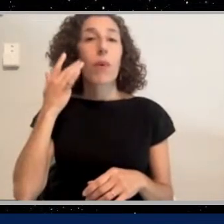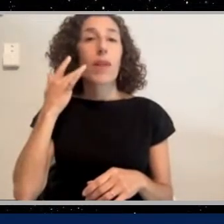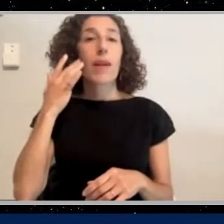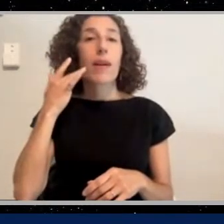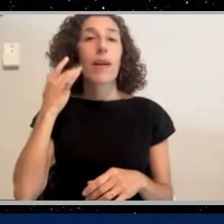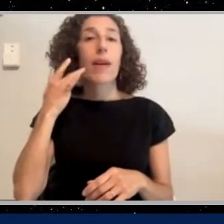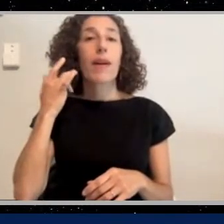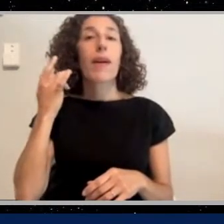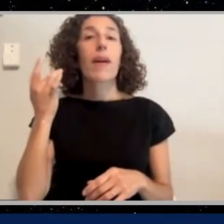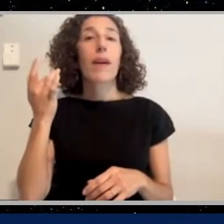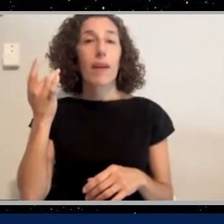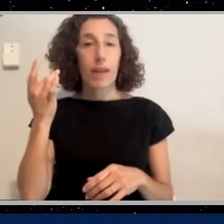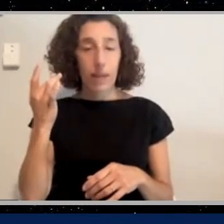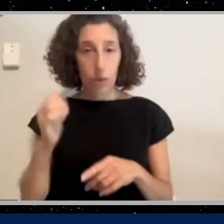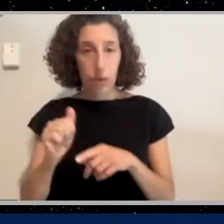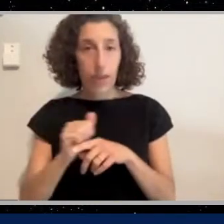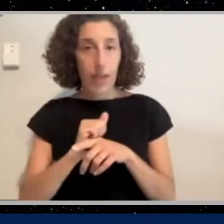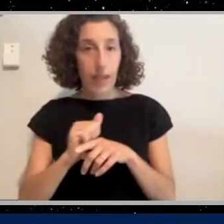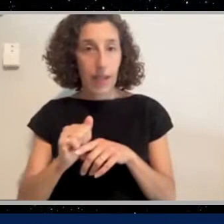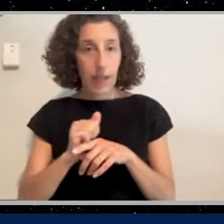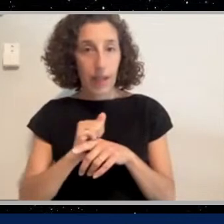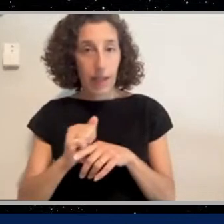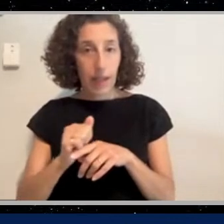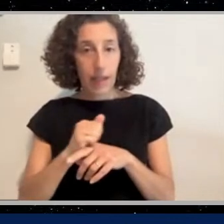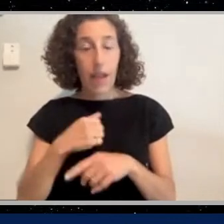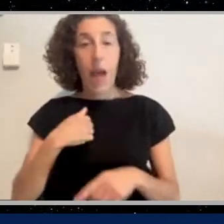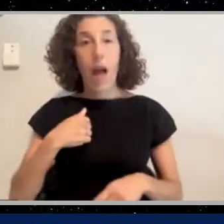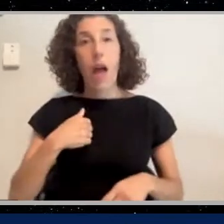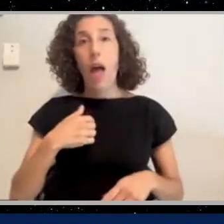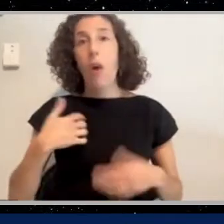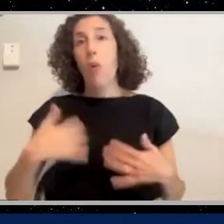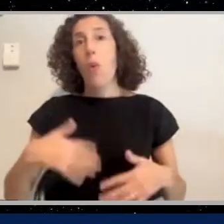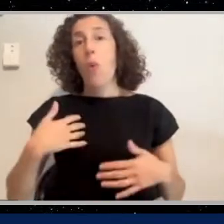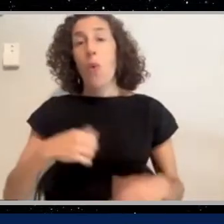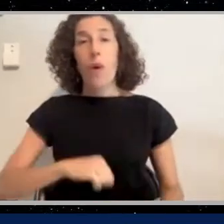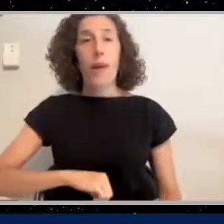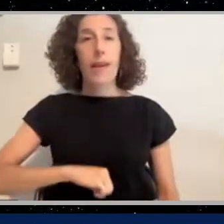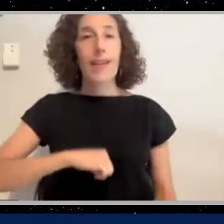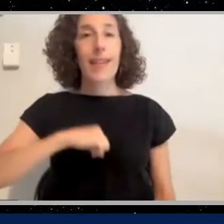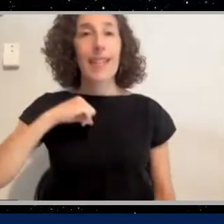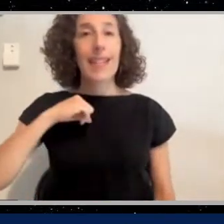the dignity of it all. There wasn't one moment where I felt, oh man, my